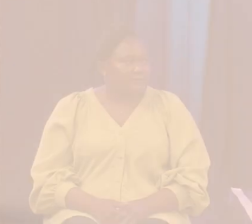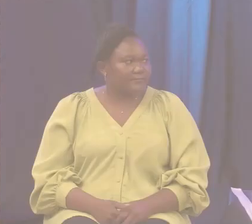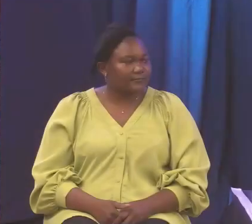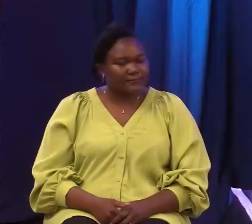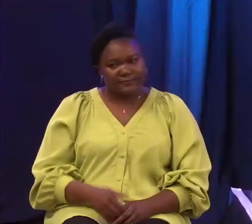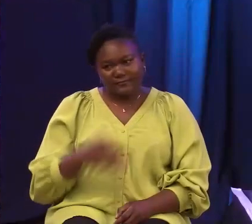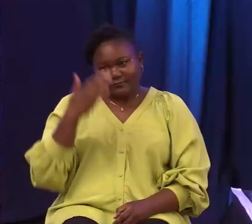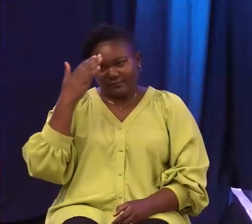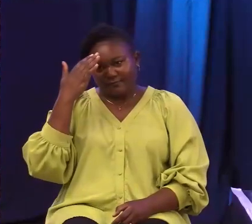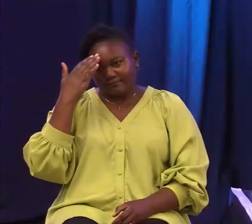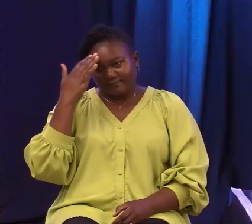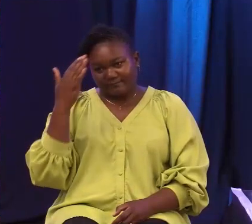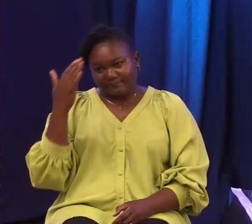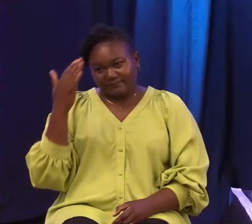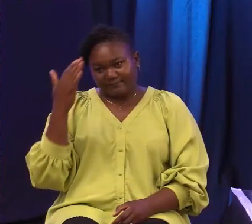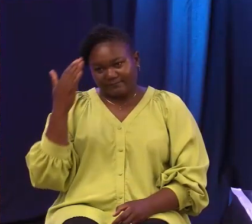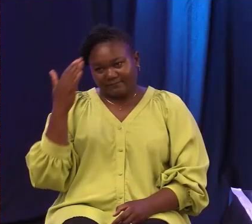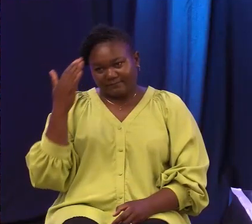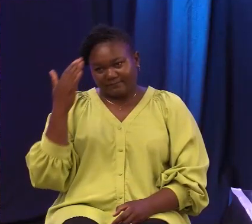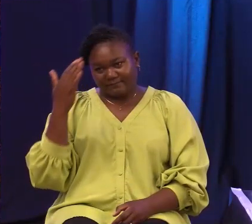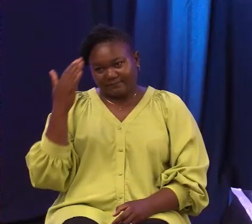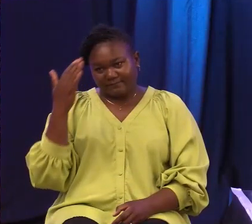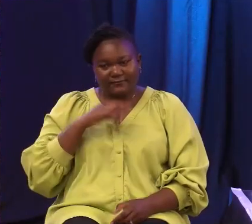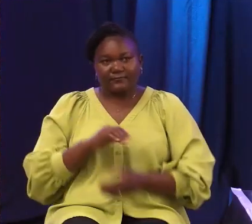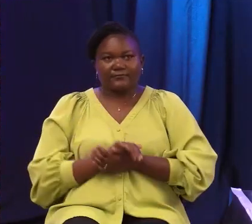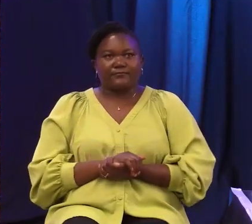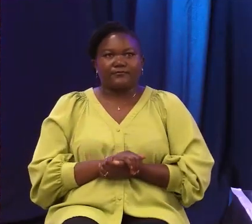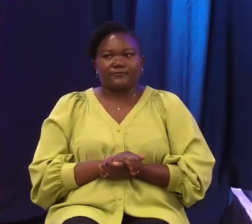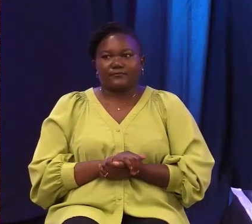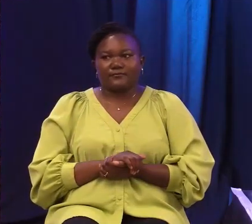Good afternoon, ladies and gentlemen. My name is Valerie Koses.